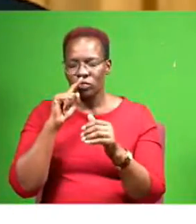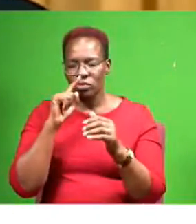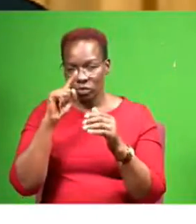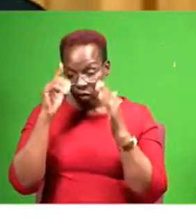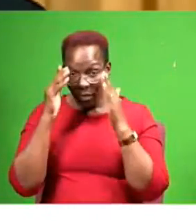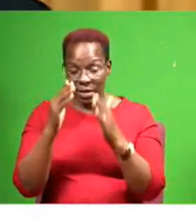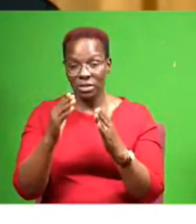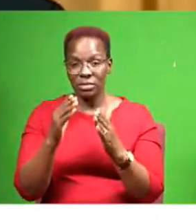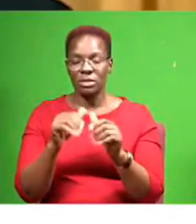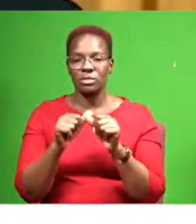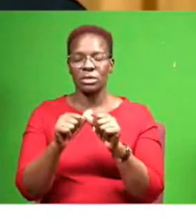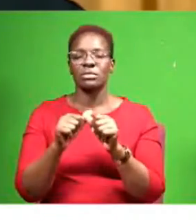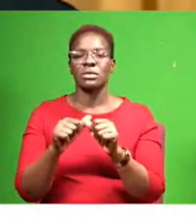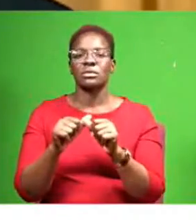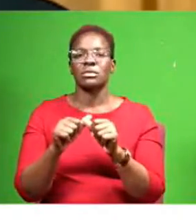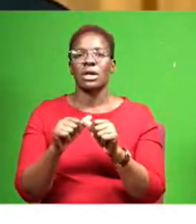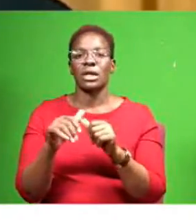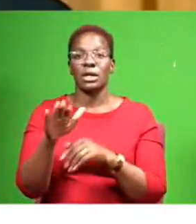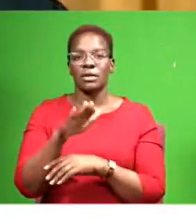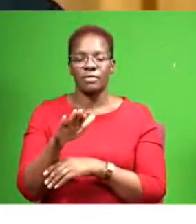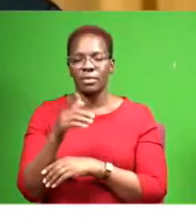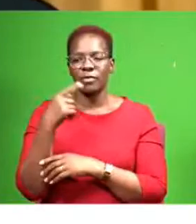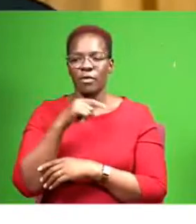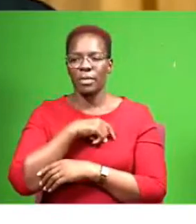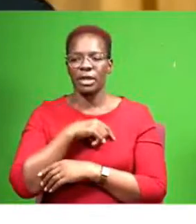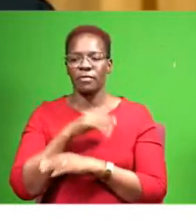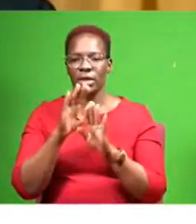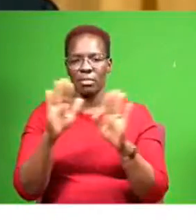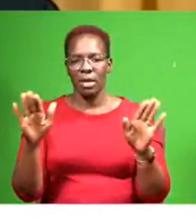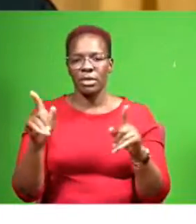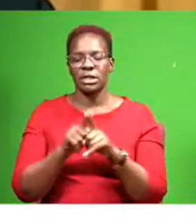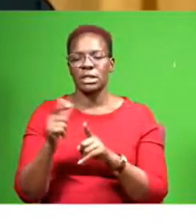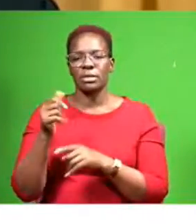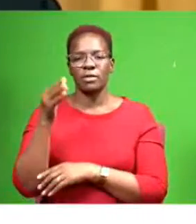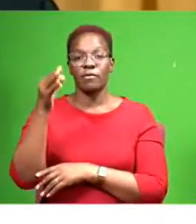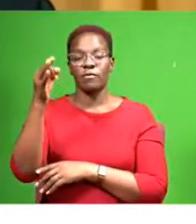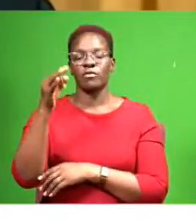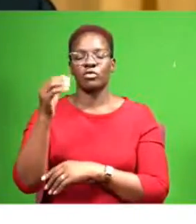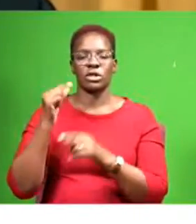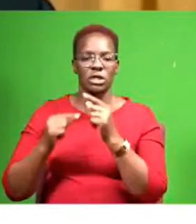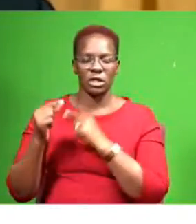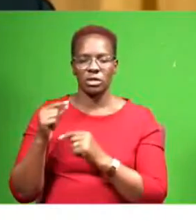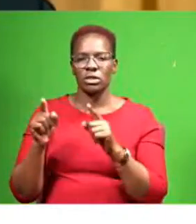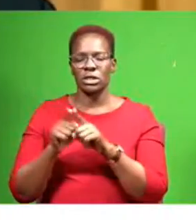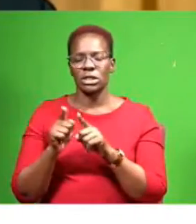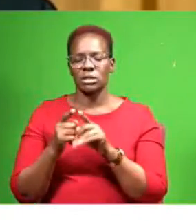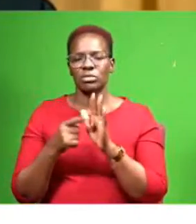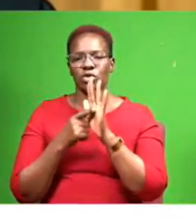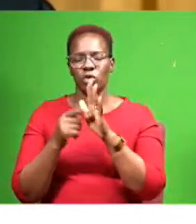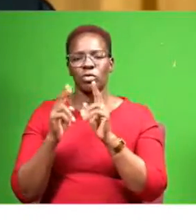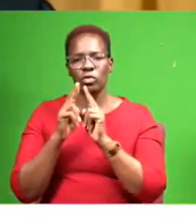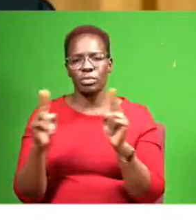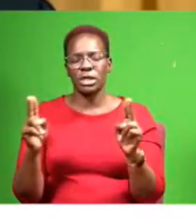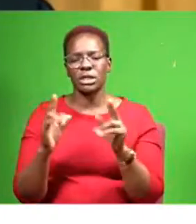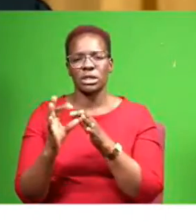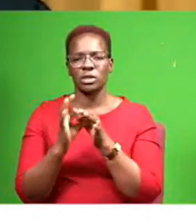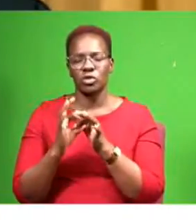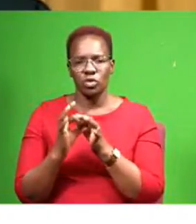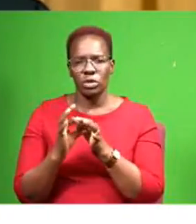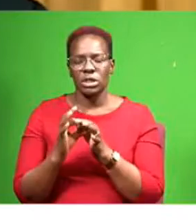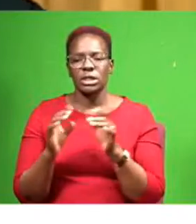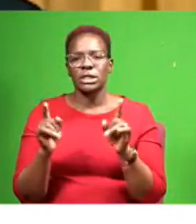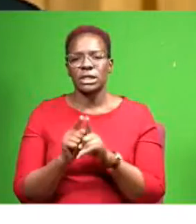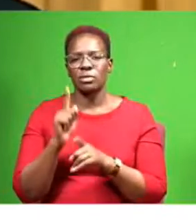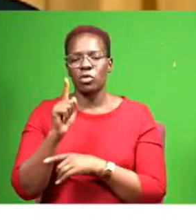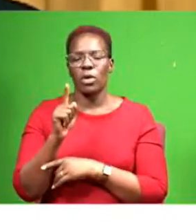heritage and environment for their benefit and that of future generations, and the fostering of peace and unity as